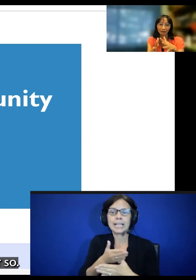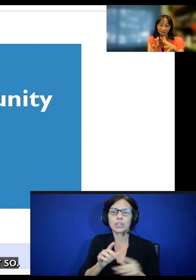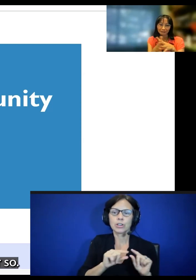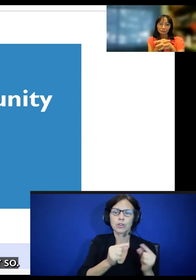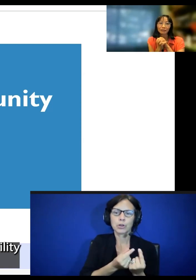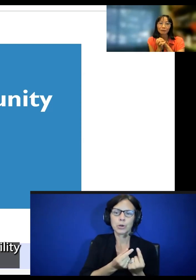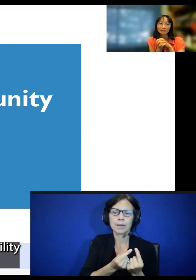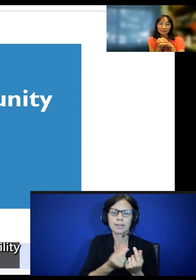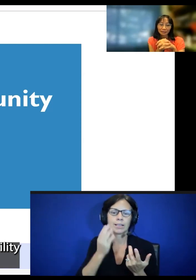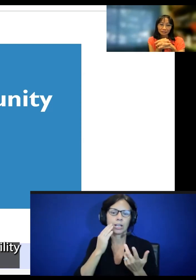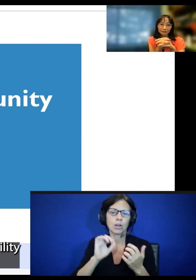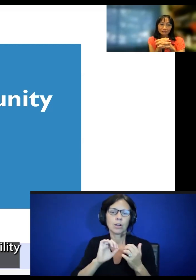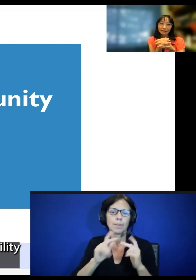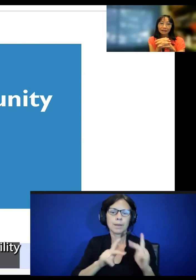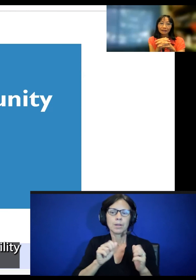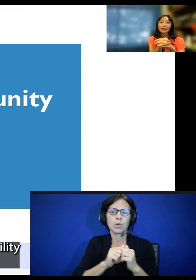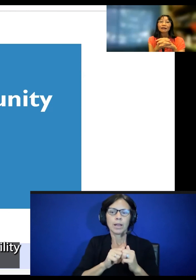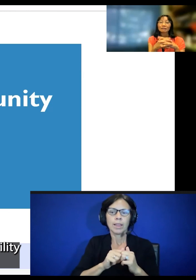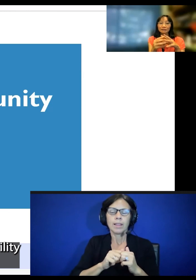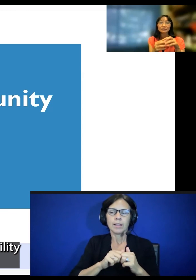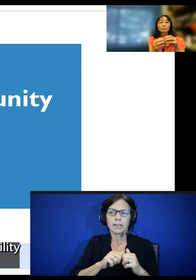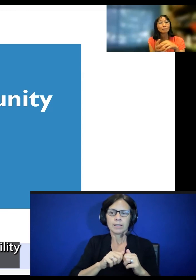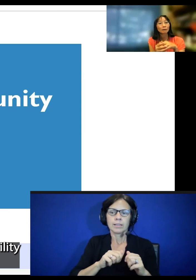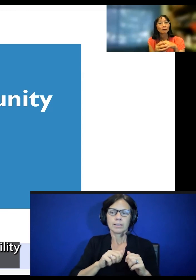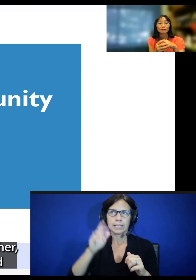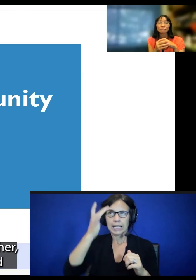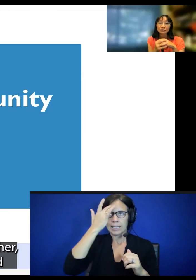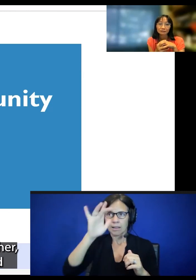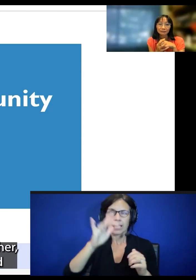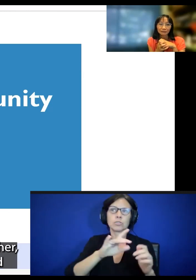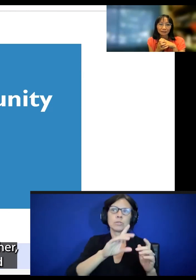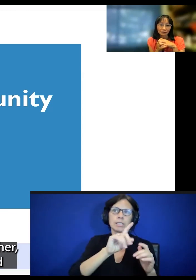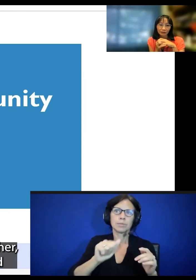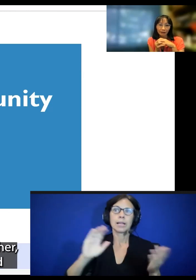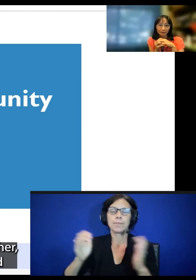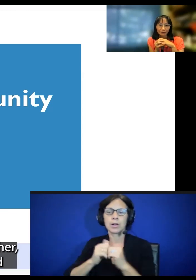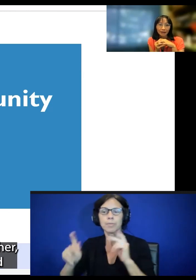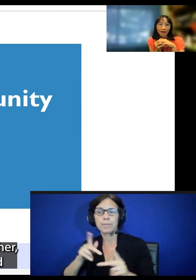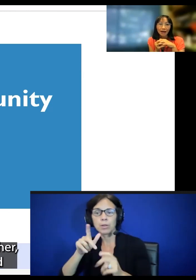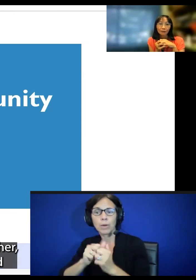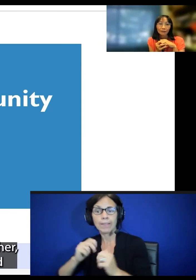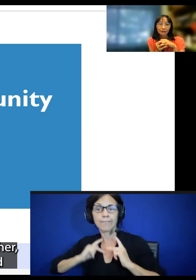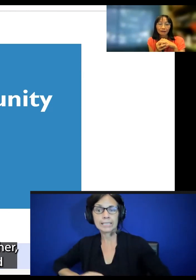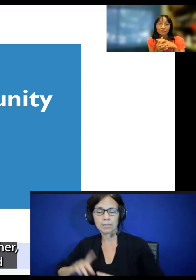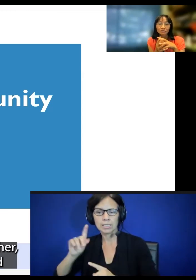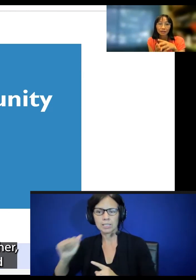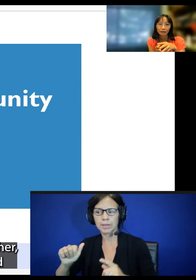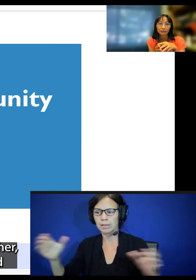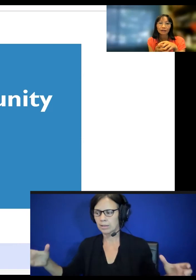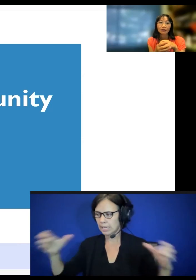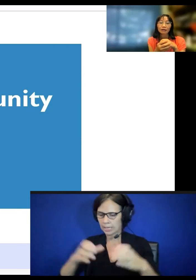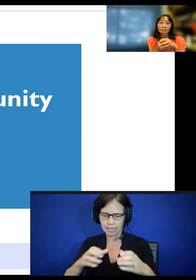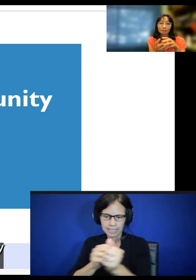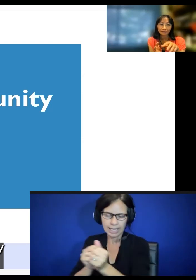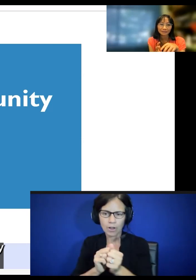get together. So people with intellectual disability versus people with physical disability together. How we can have a